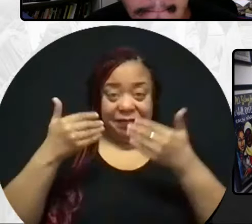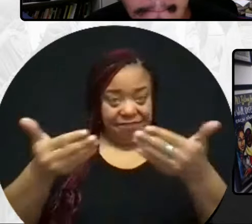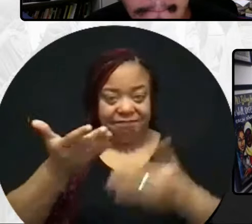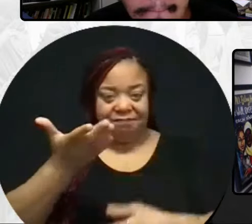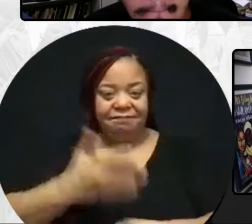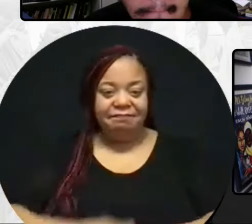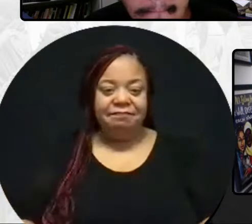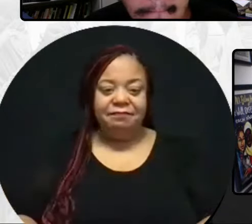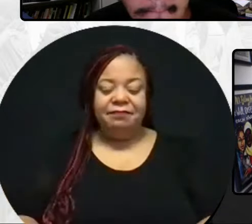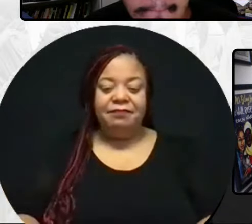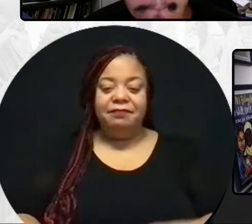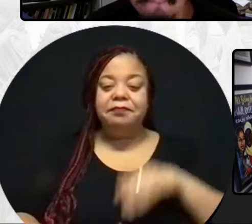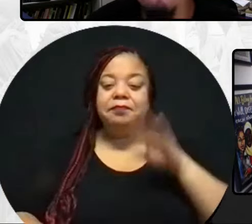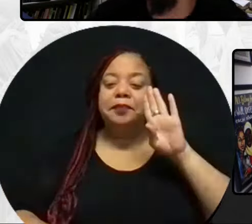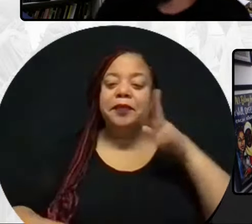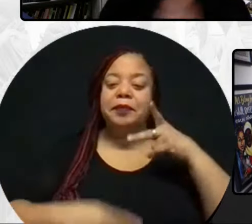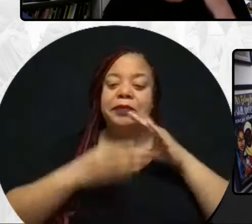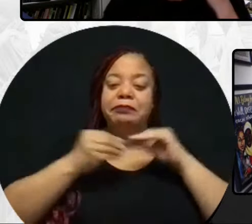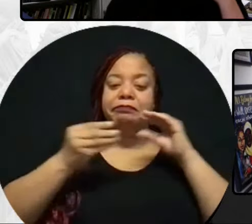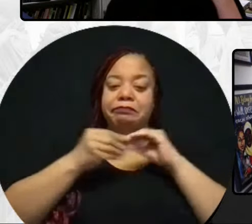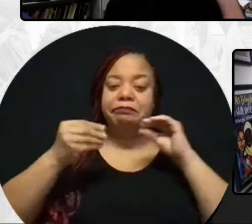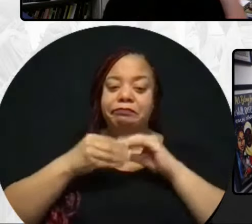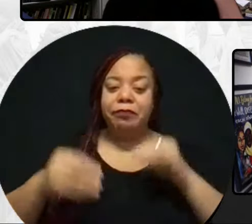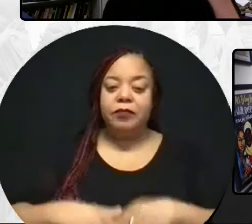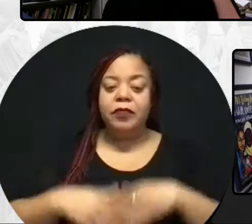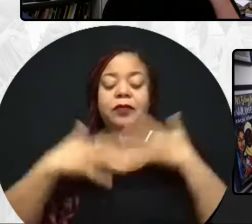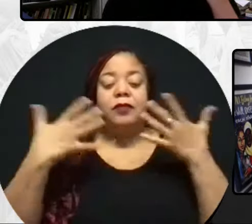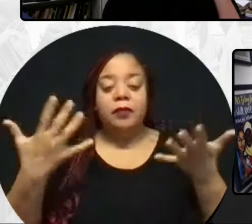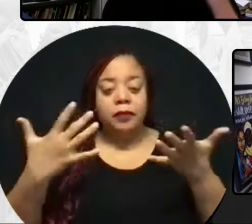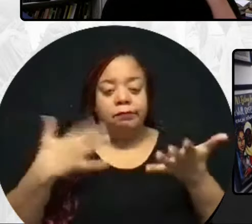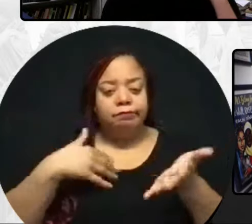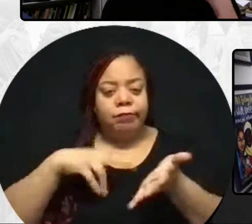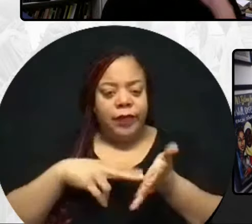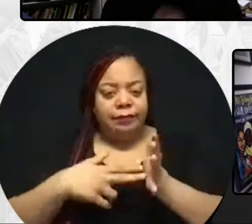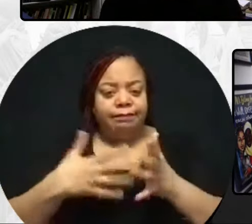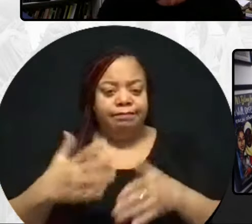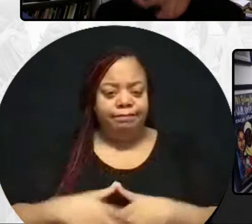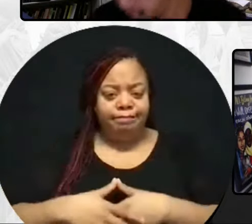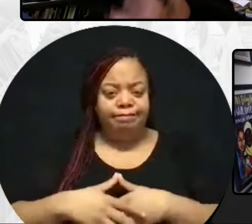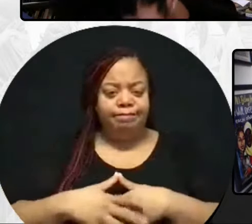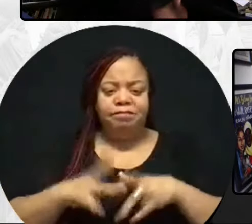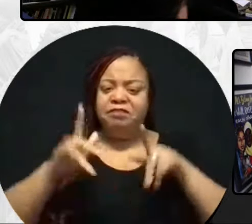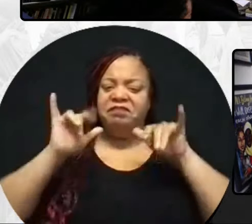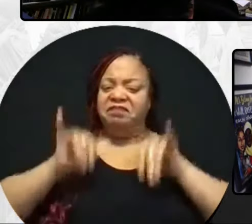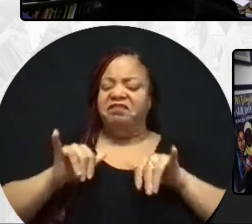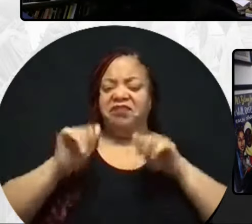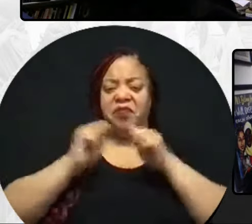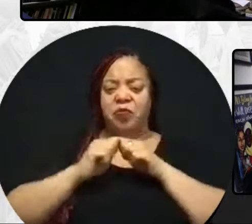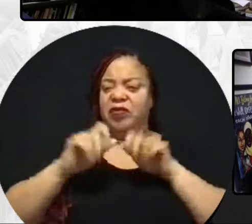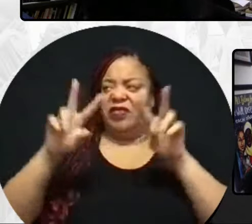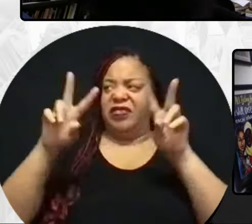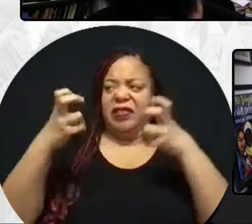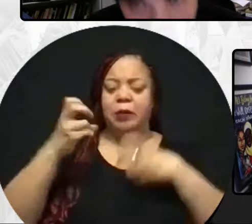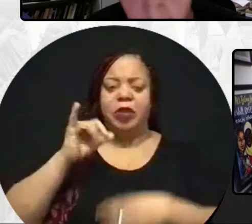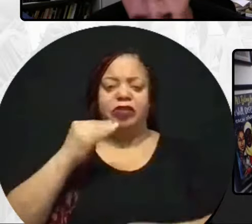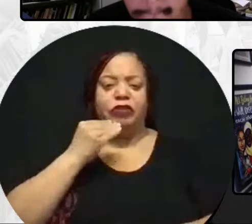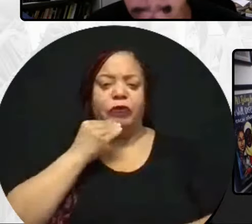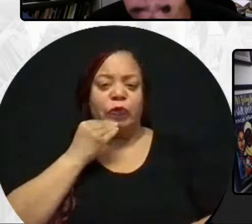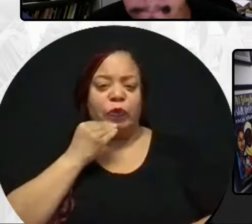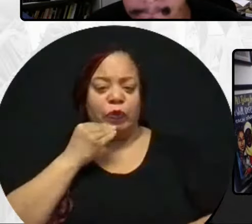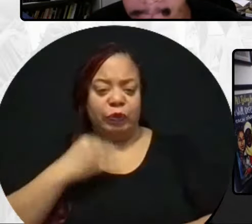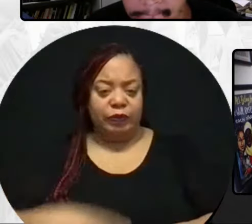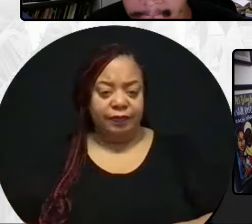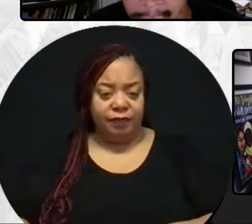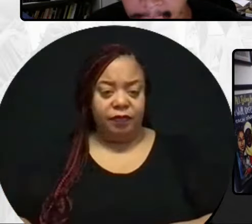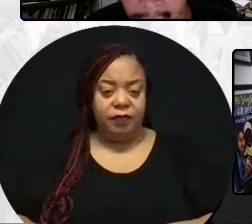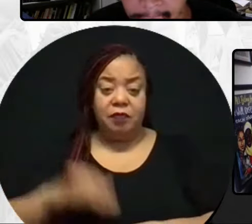So, I mean, stick on the same thing, theme of food. Like I mentioned earlier about like how it started with the scraps and slavery, I